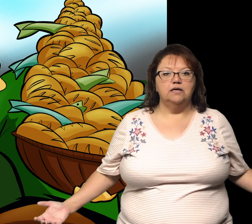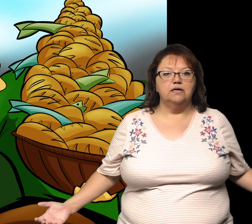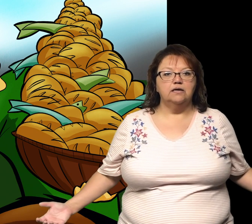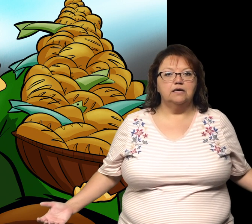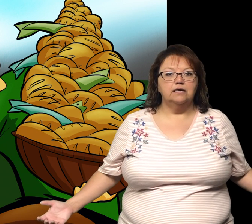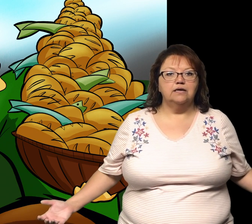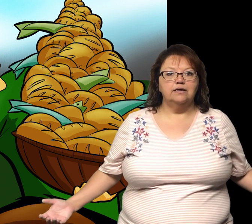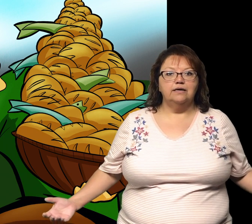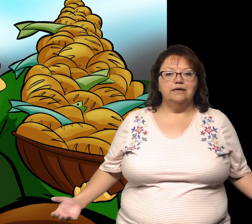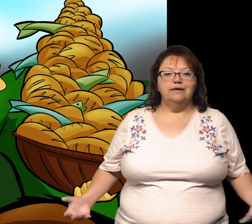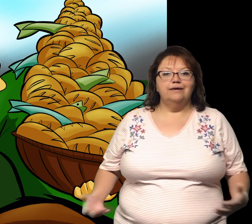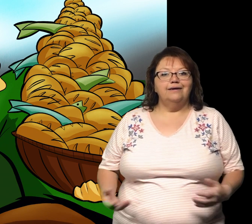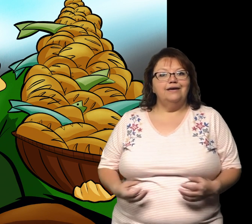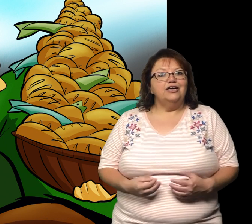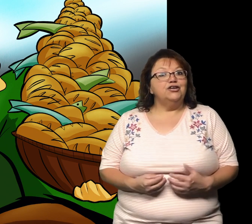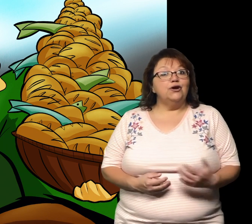miracle.